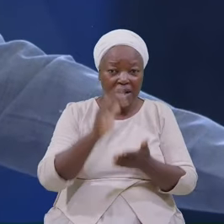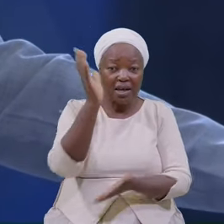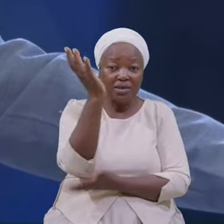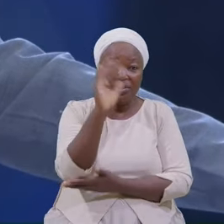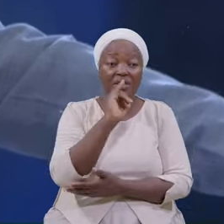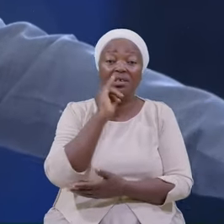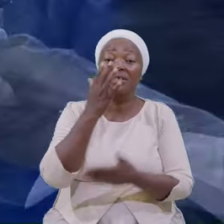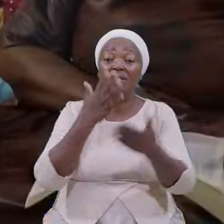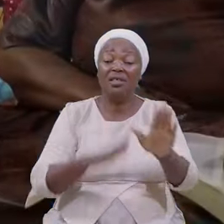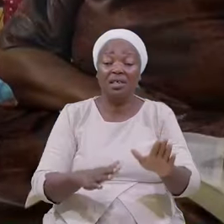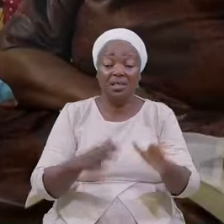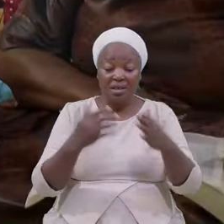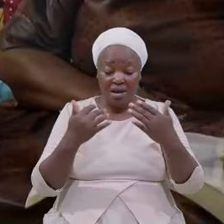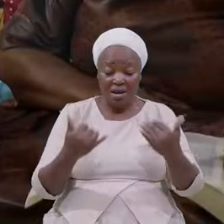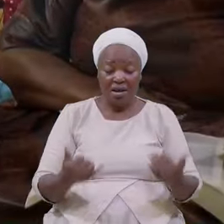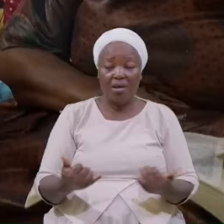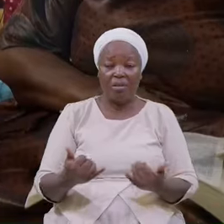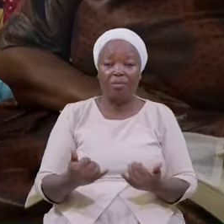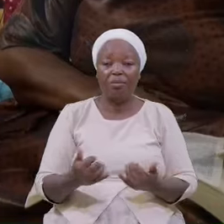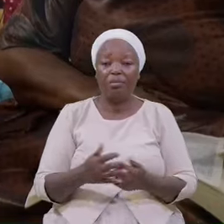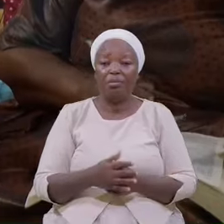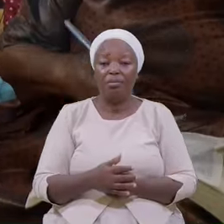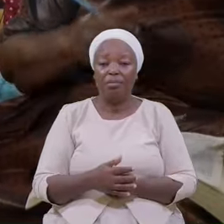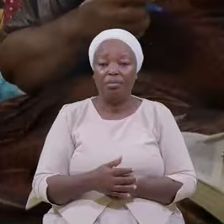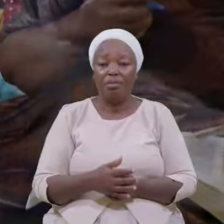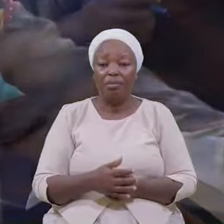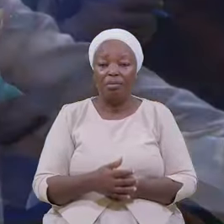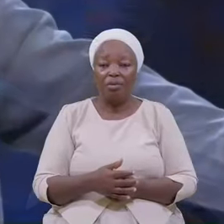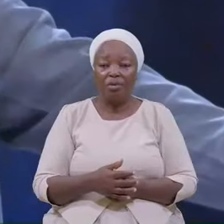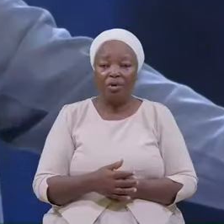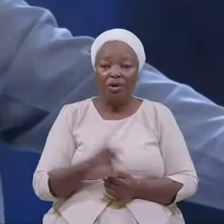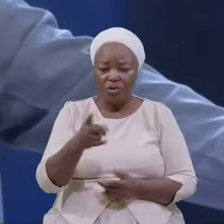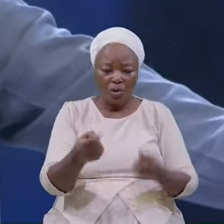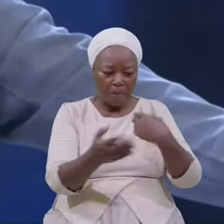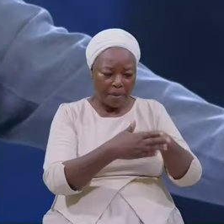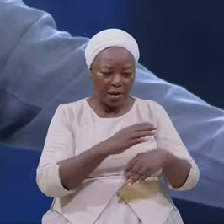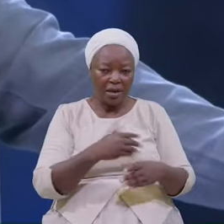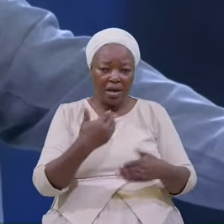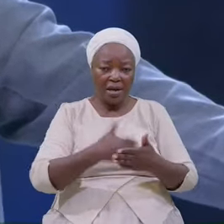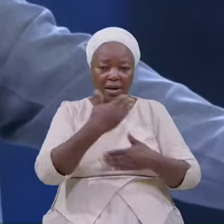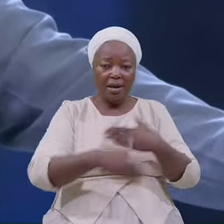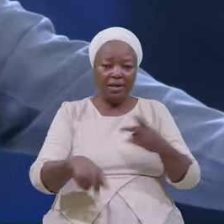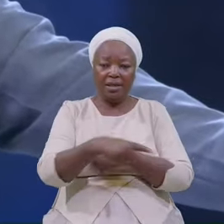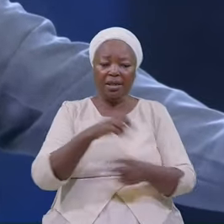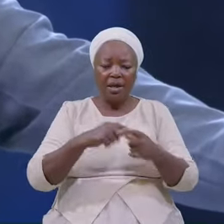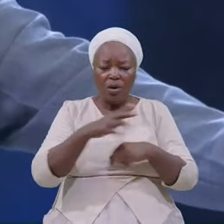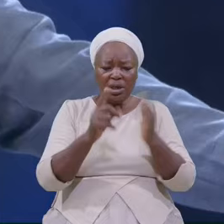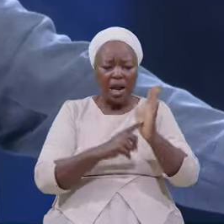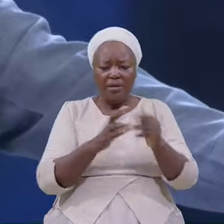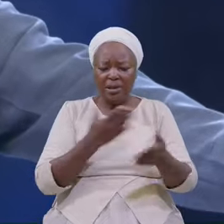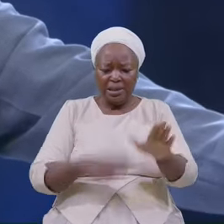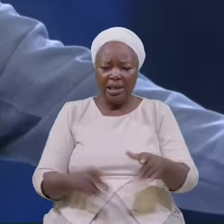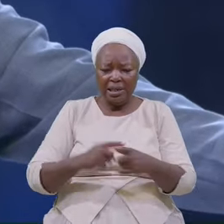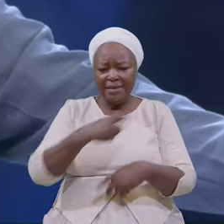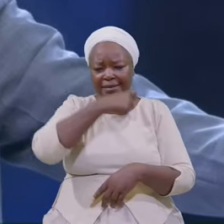dead already. Mais l'arbre est déjà mort. You come back the following day. Rappelez-vous le lendemain. All the leaves are dead and